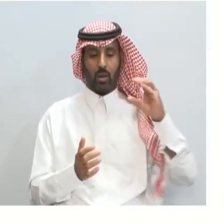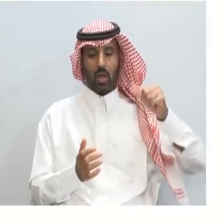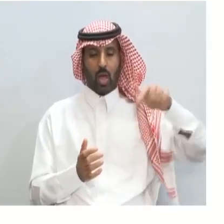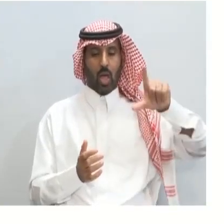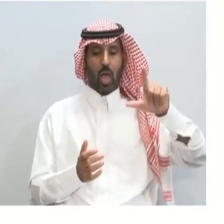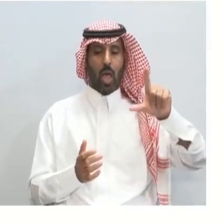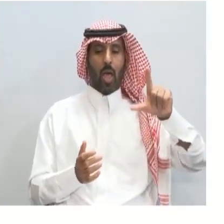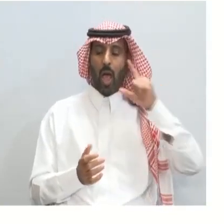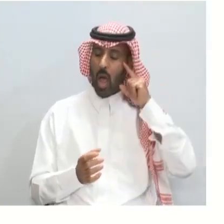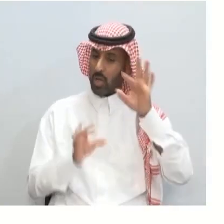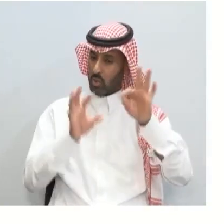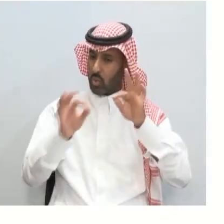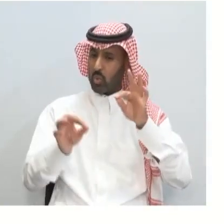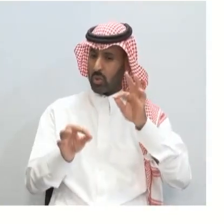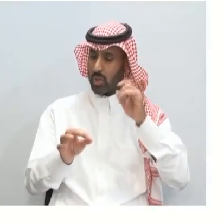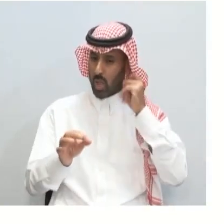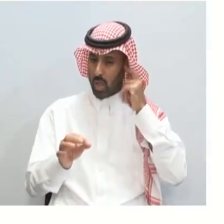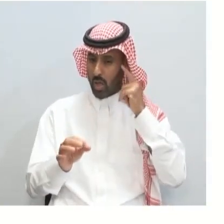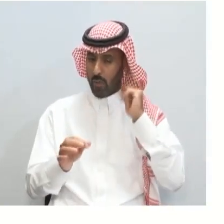call. Who says this one?